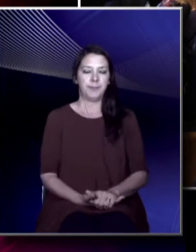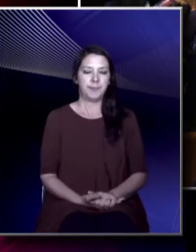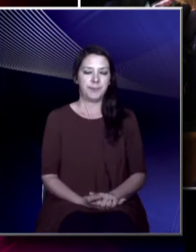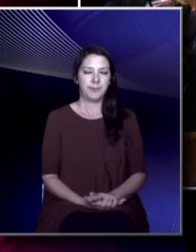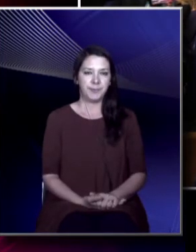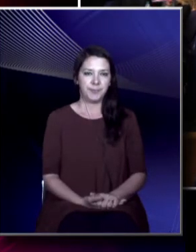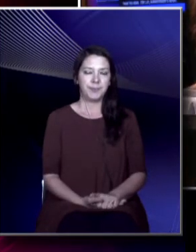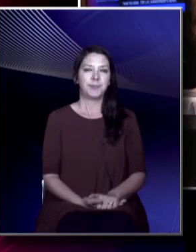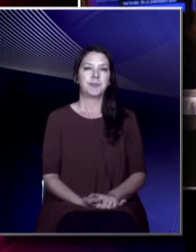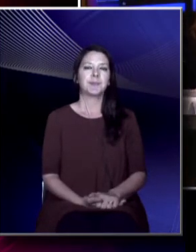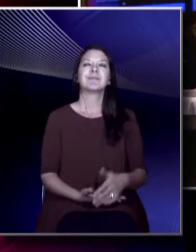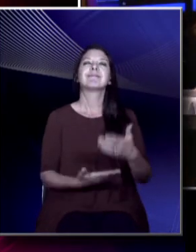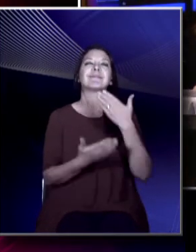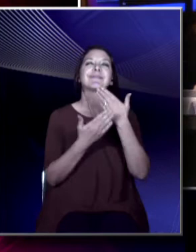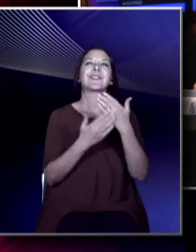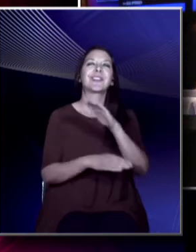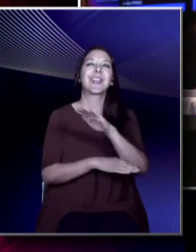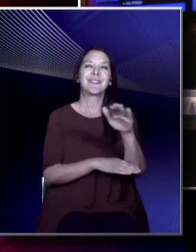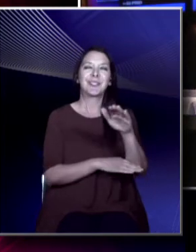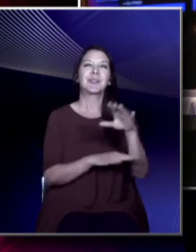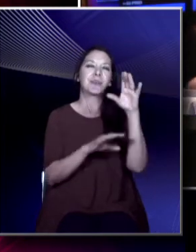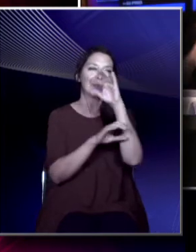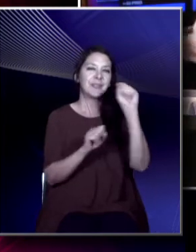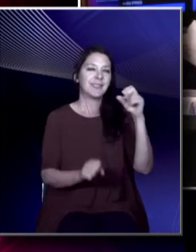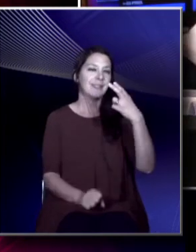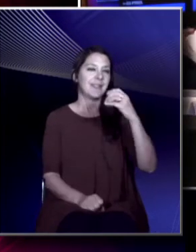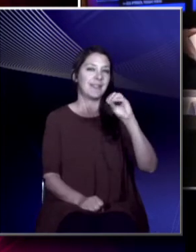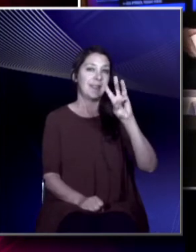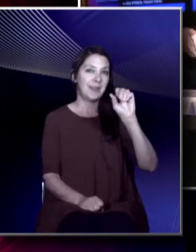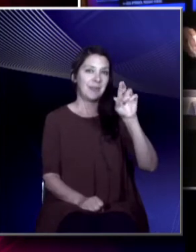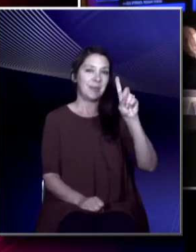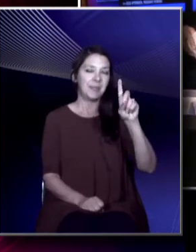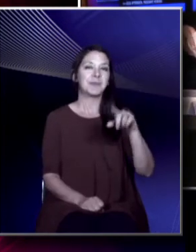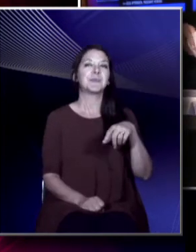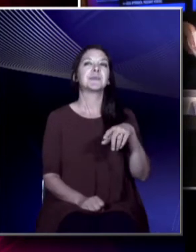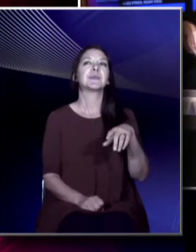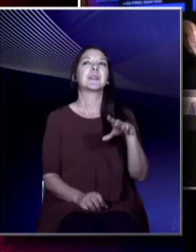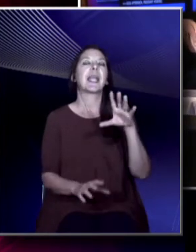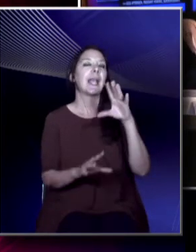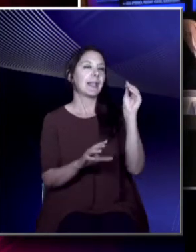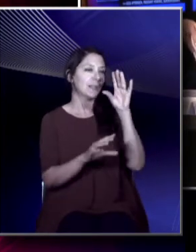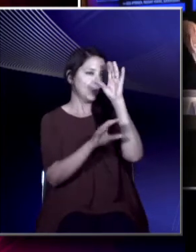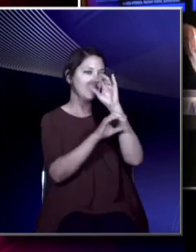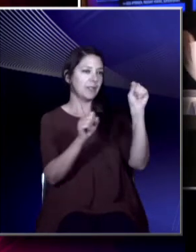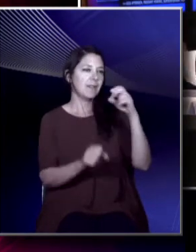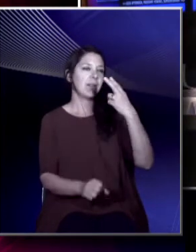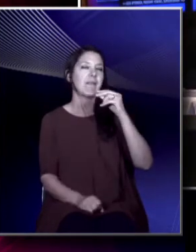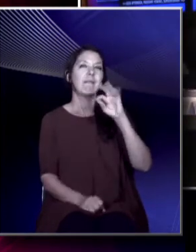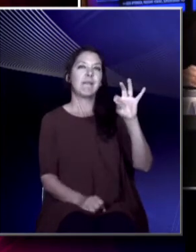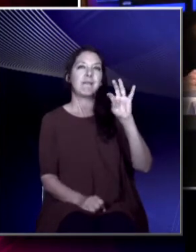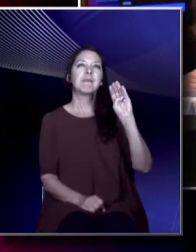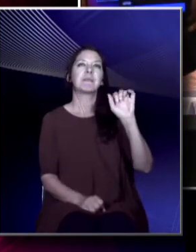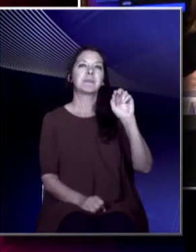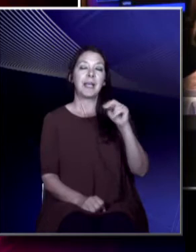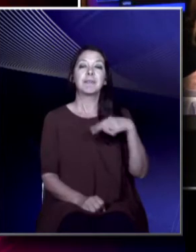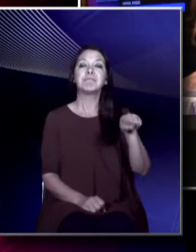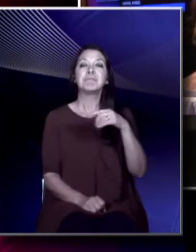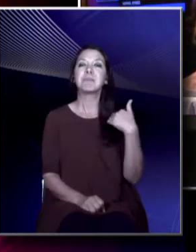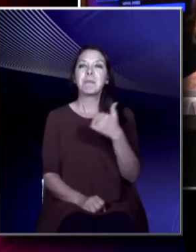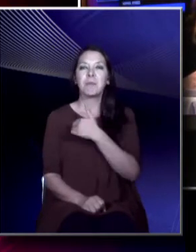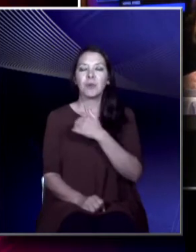Good afternoon, President Howard, Superintendent Hoffman, members of the